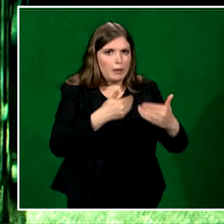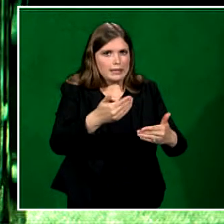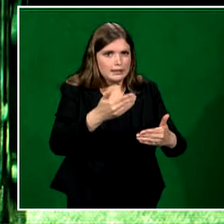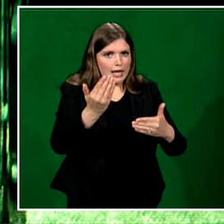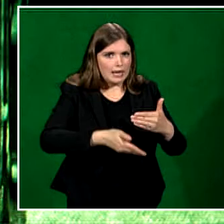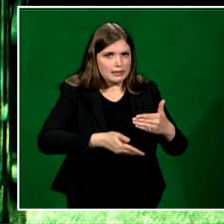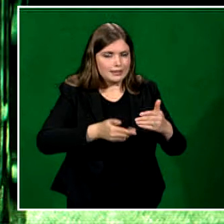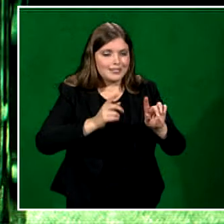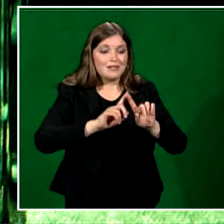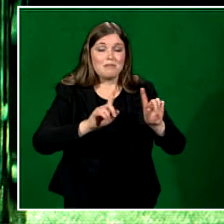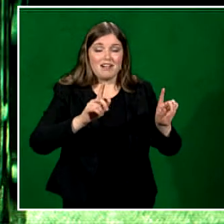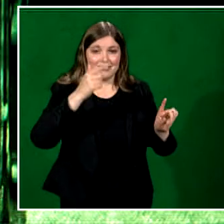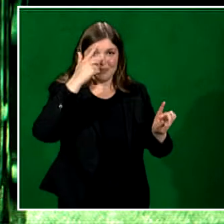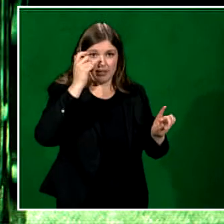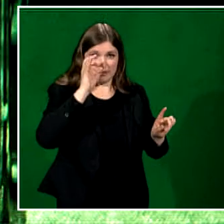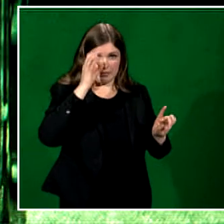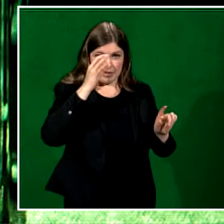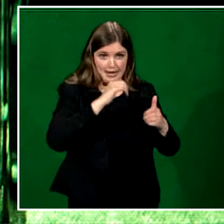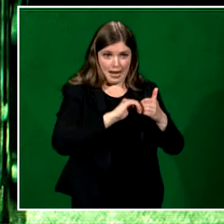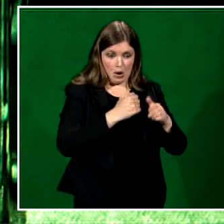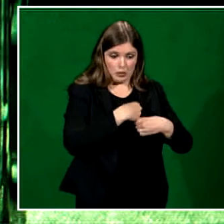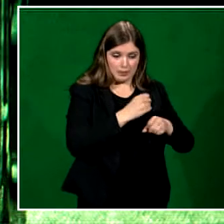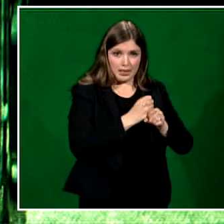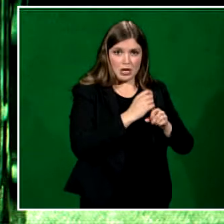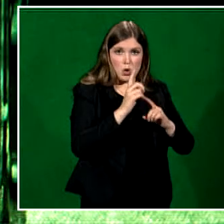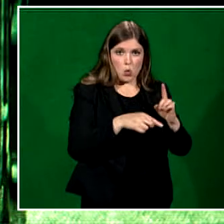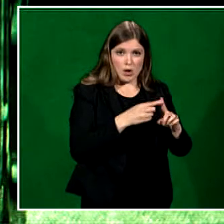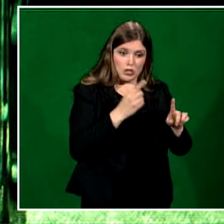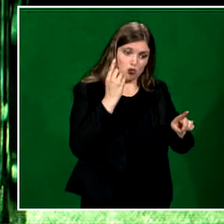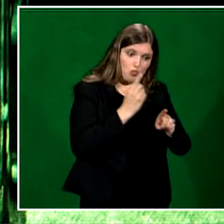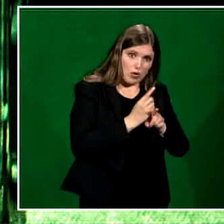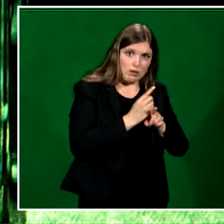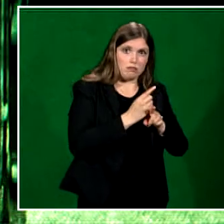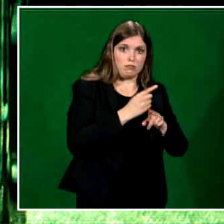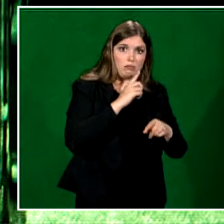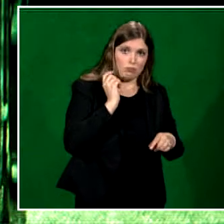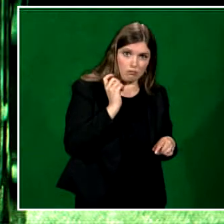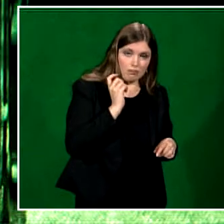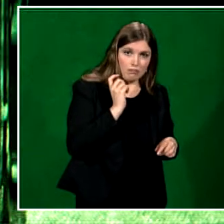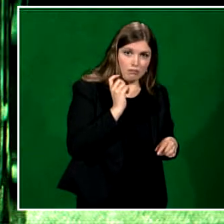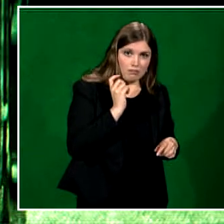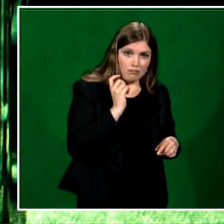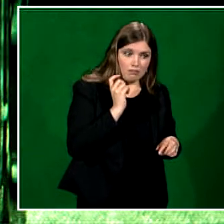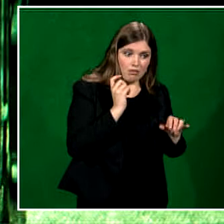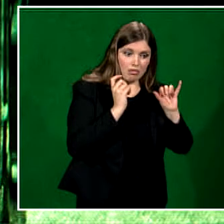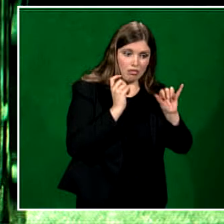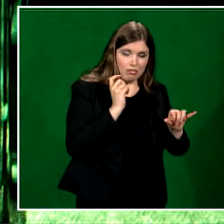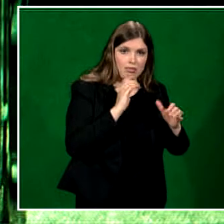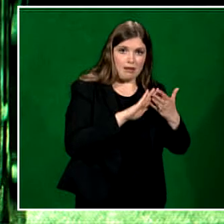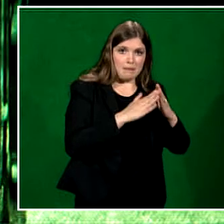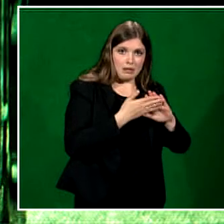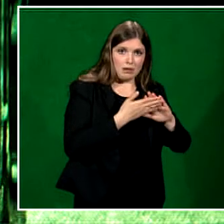of the pineapple waste, when it gets dried, it becomes the